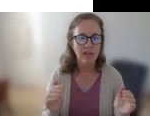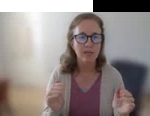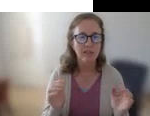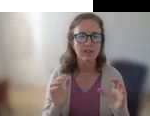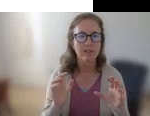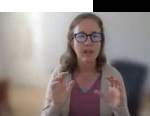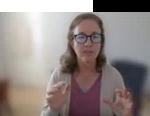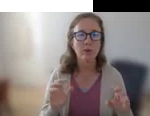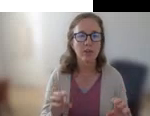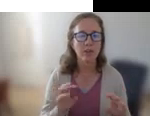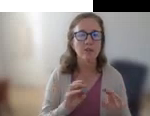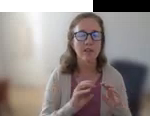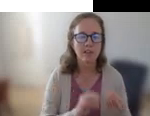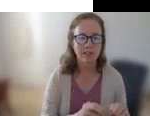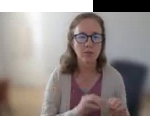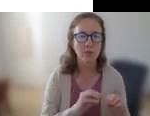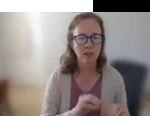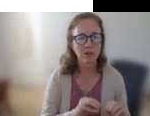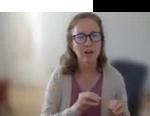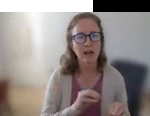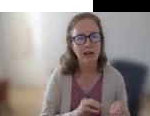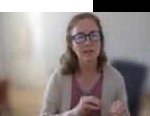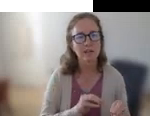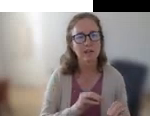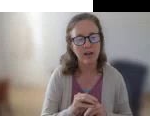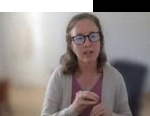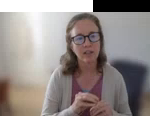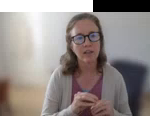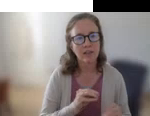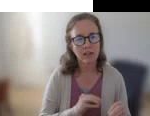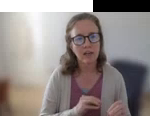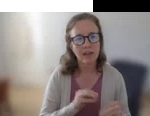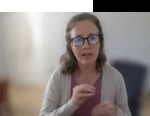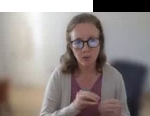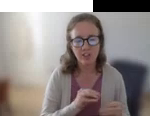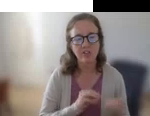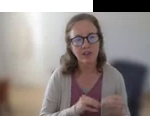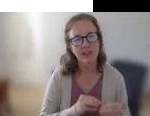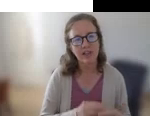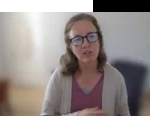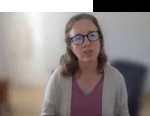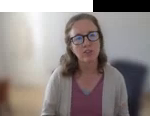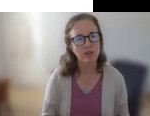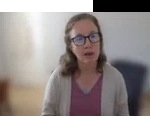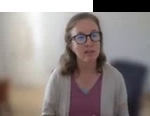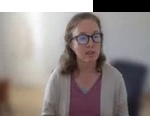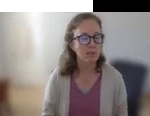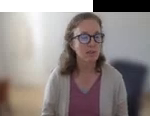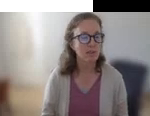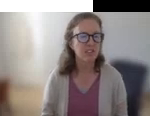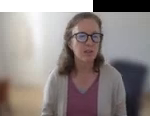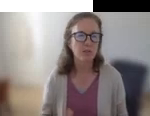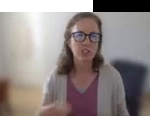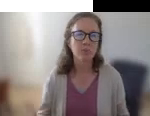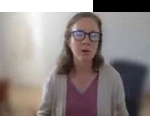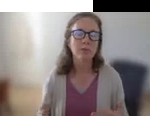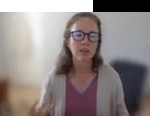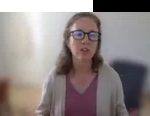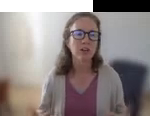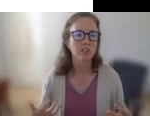questions about assignments, everyone knows that that's where they can go to ask questions and find answers about assignments, which